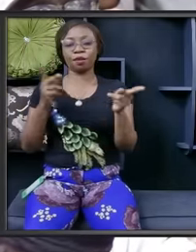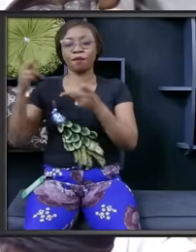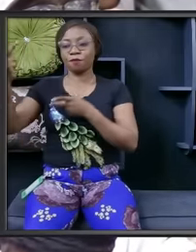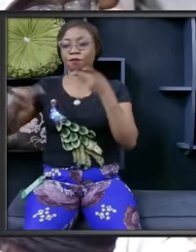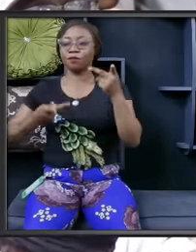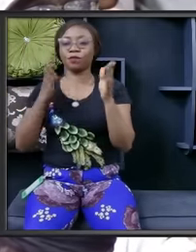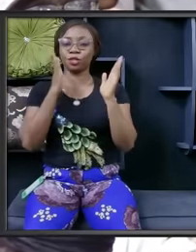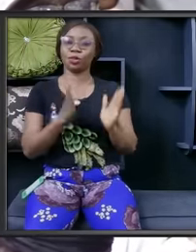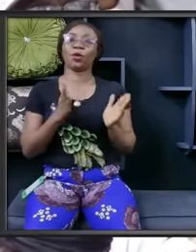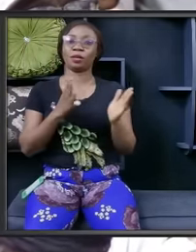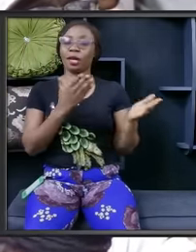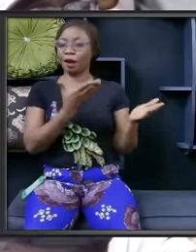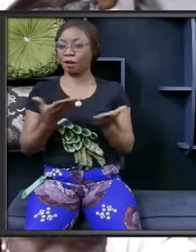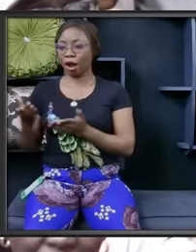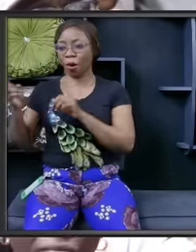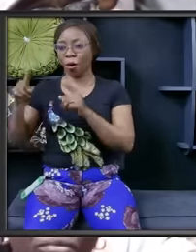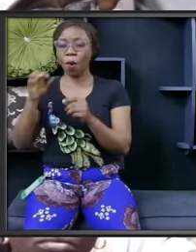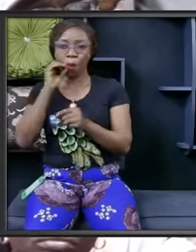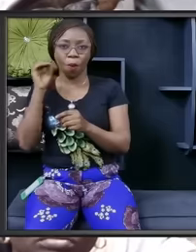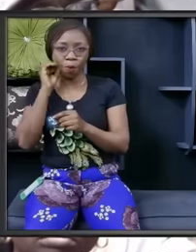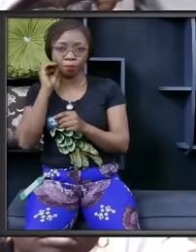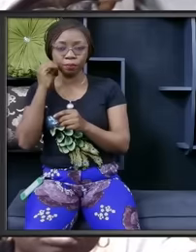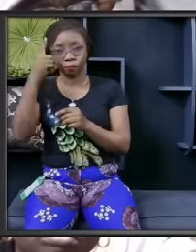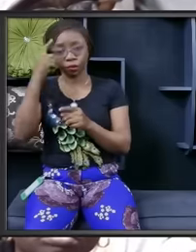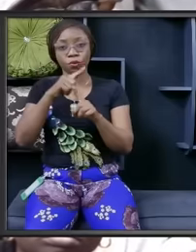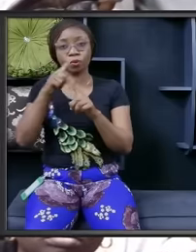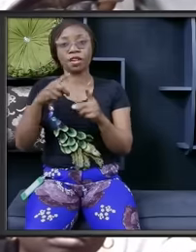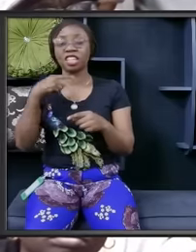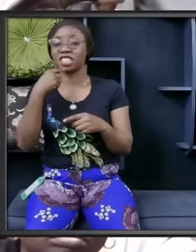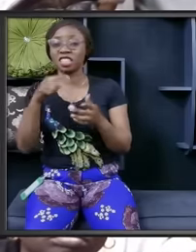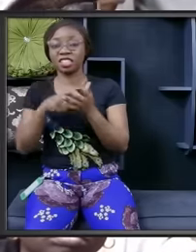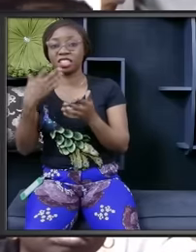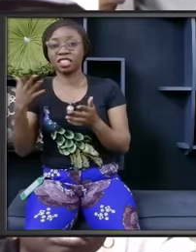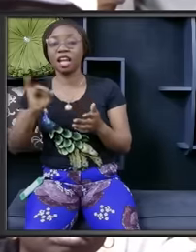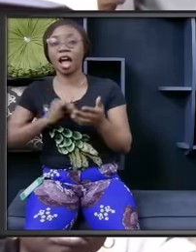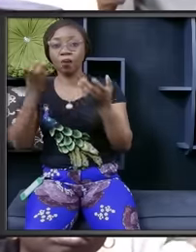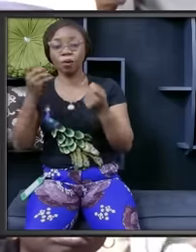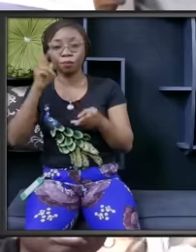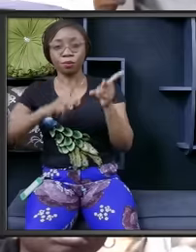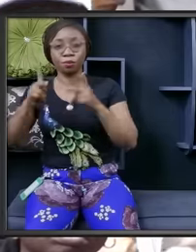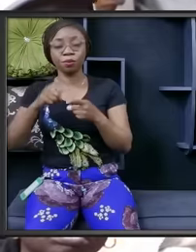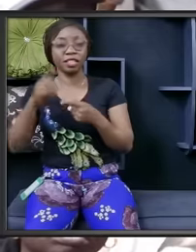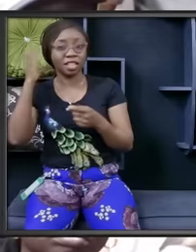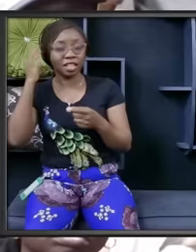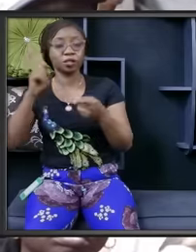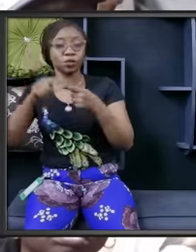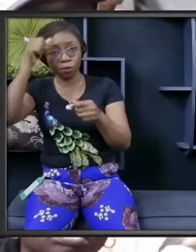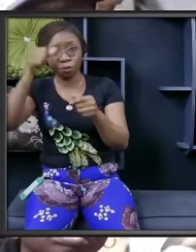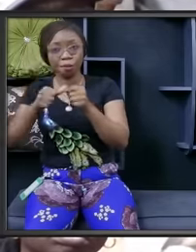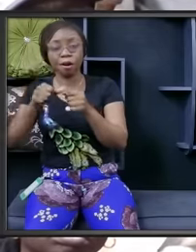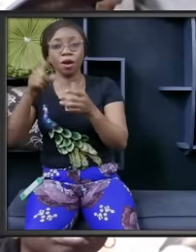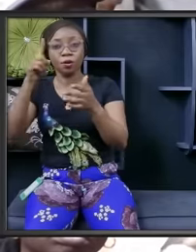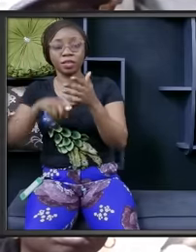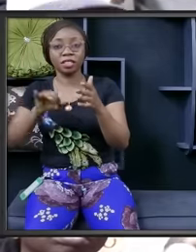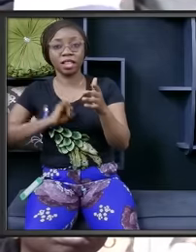house. Then for you to know because when we are saying this thing, I want people where they hear and to remember waiting I talk because sometimes I